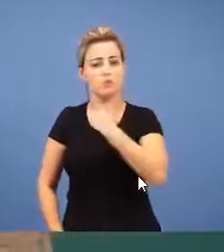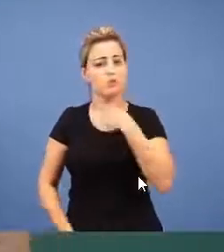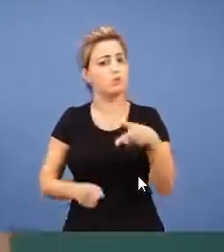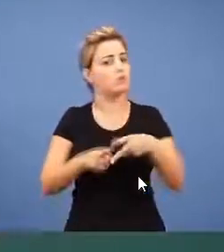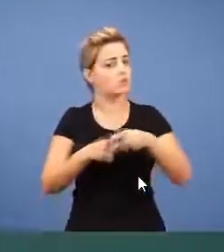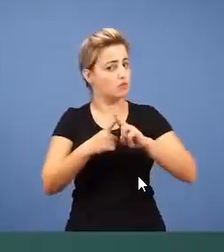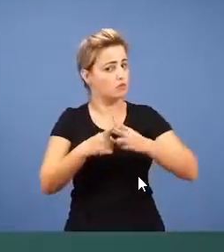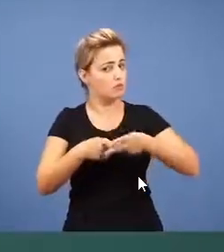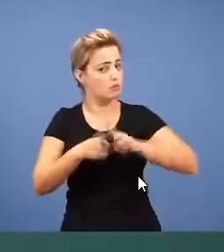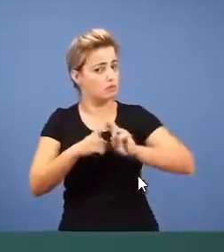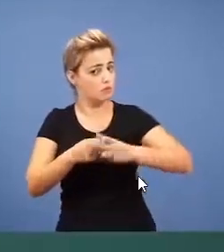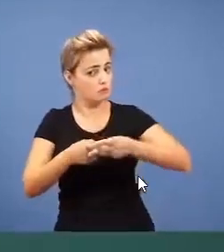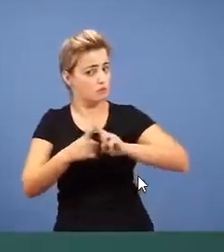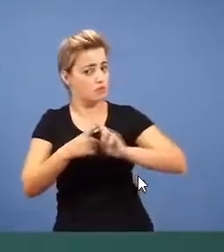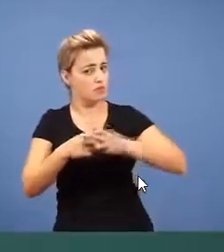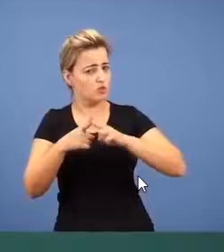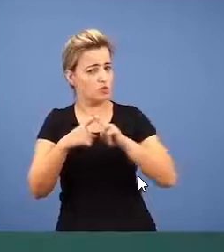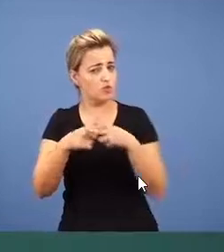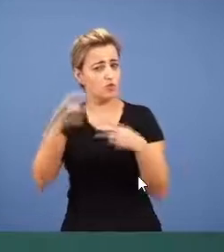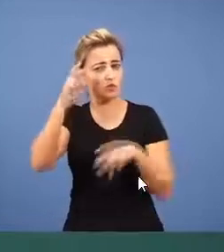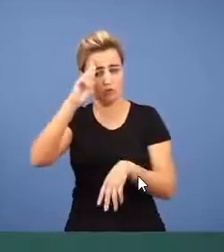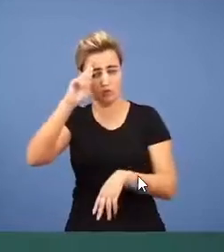It's time to pick up the stones that have been thrown.